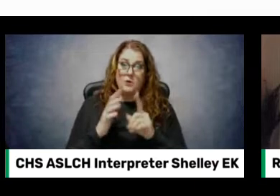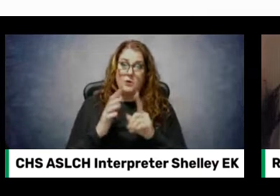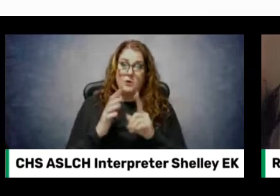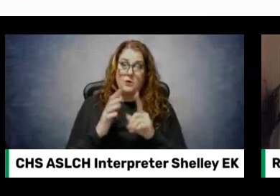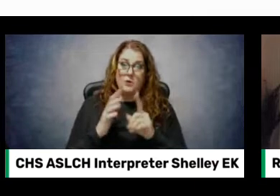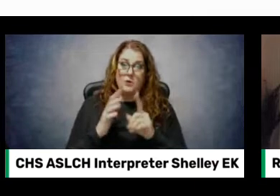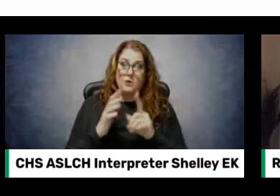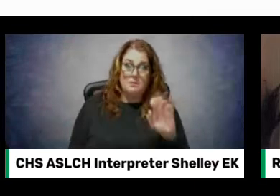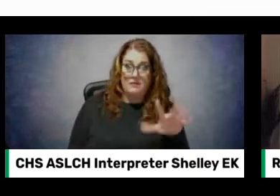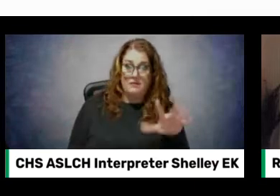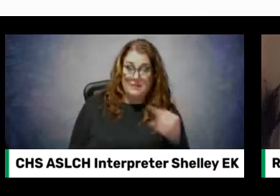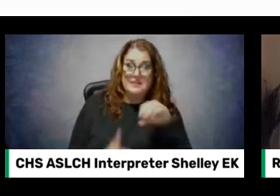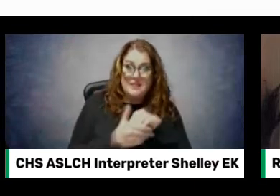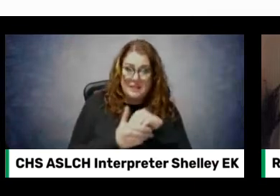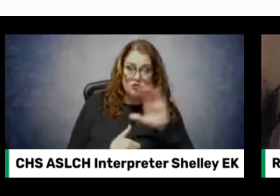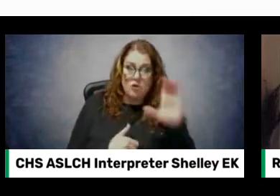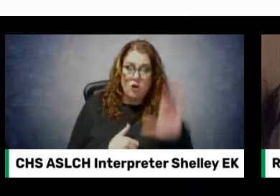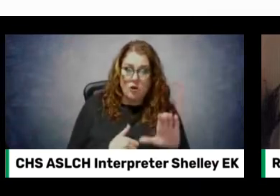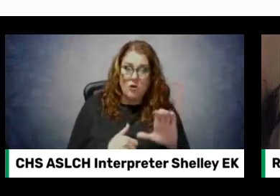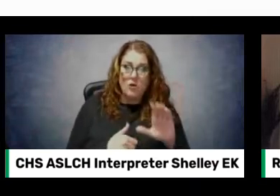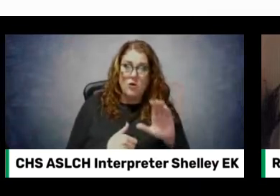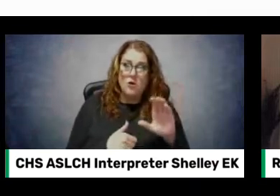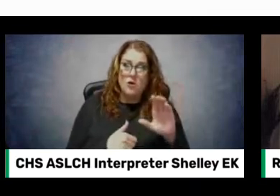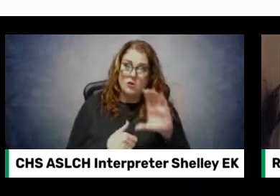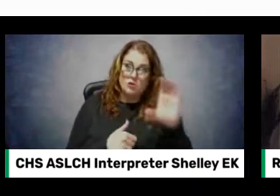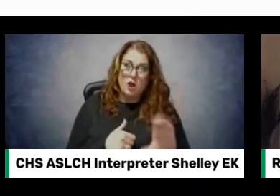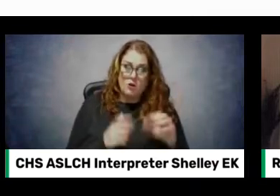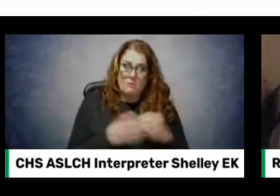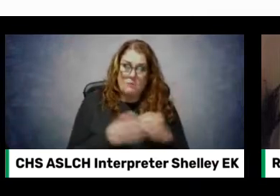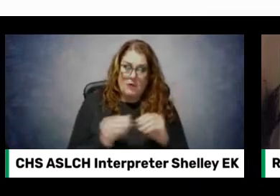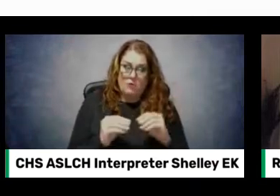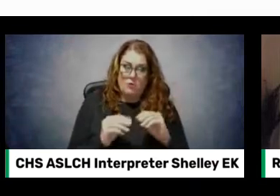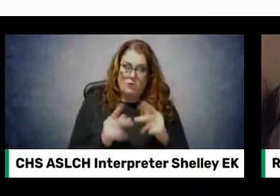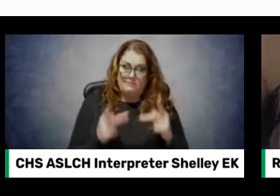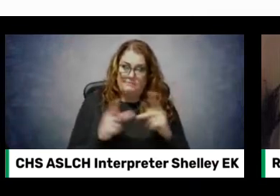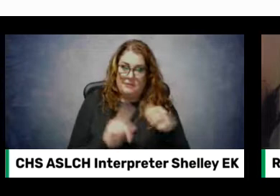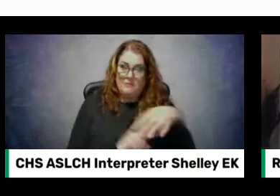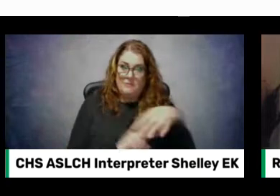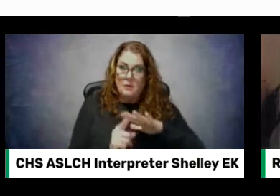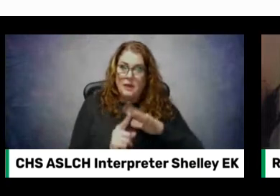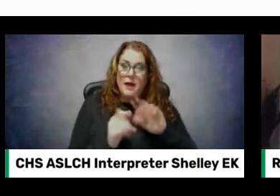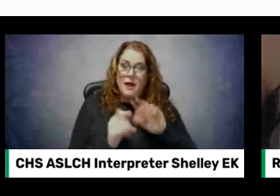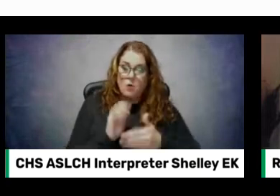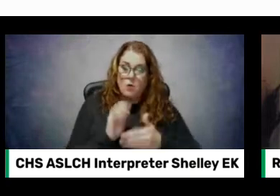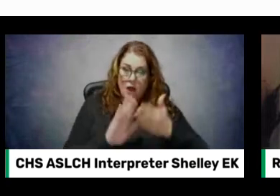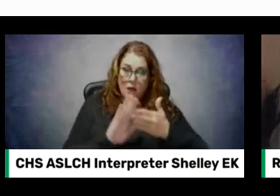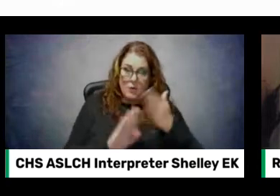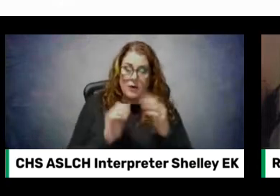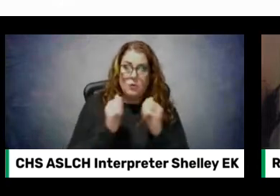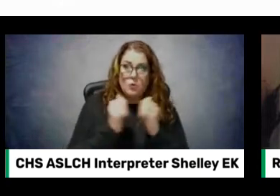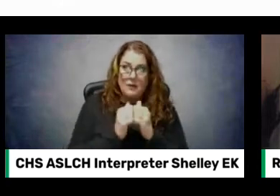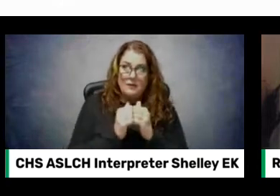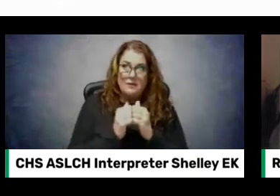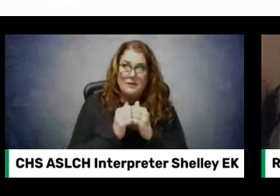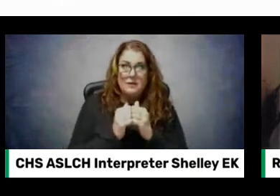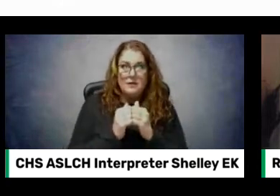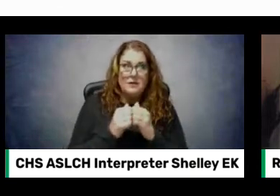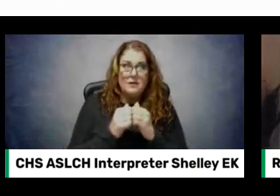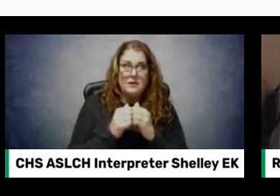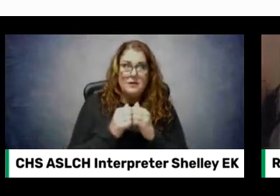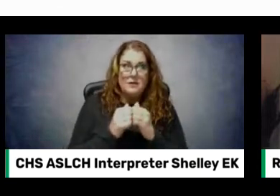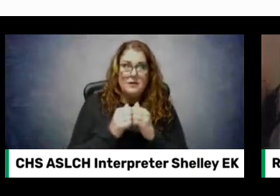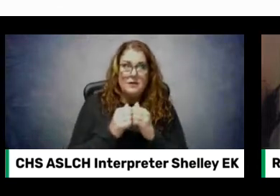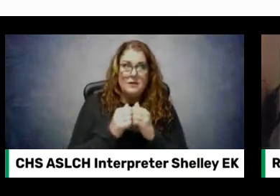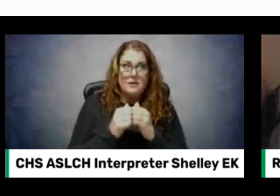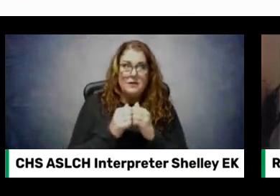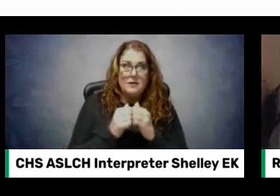in Chicago. Chicago is a little microcosm, and how we're operating on this, amazing body